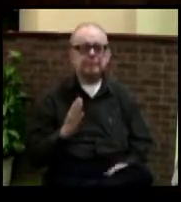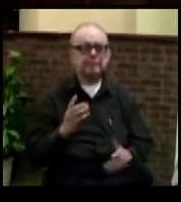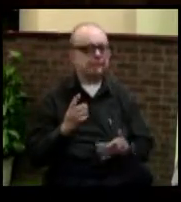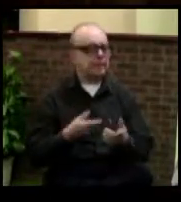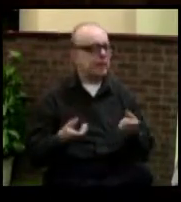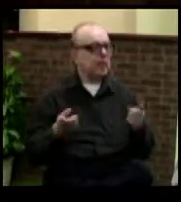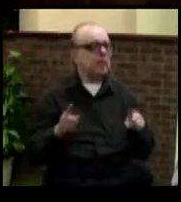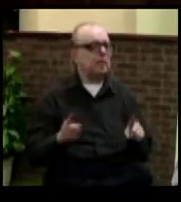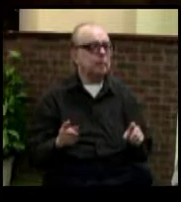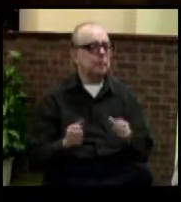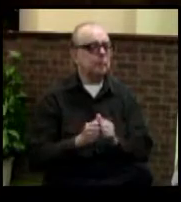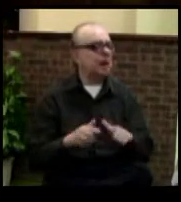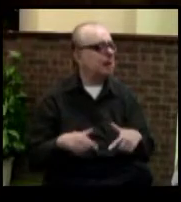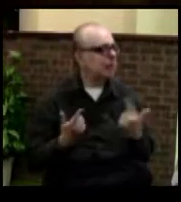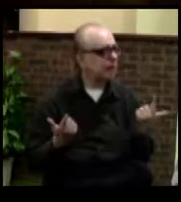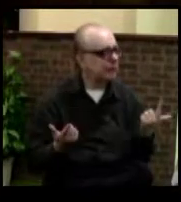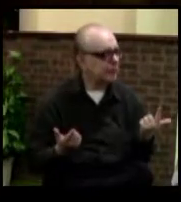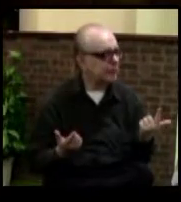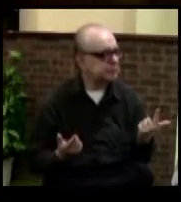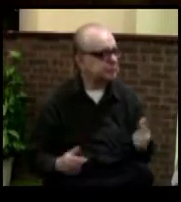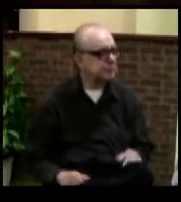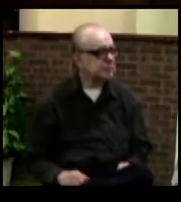God, what's going on in my life?